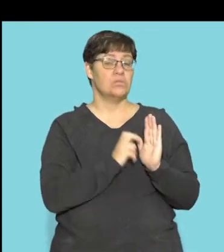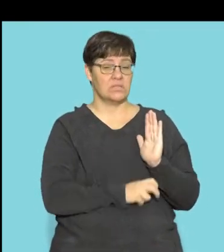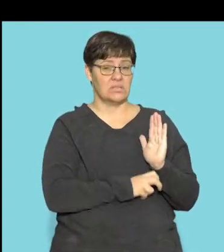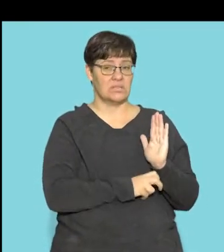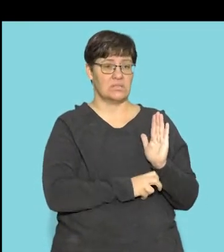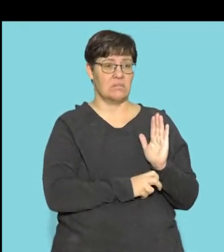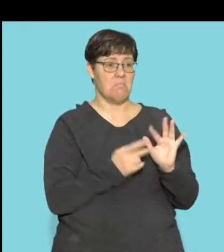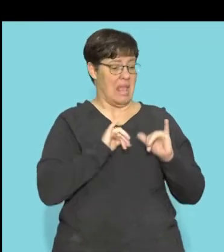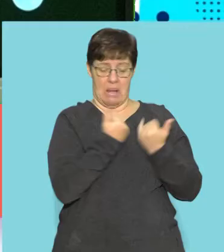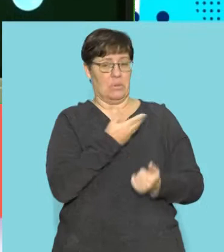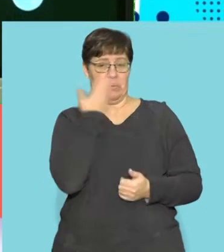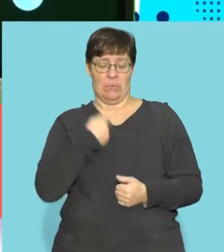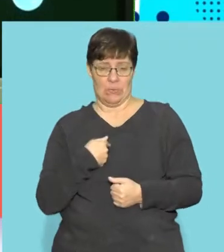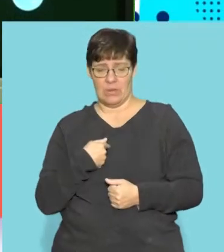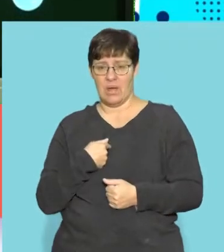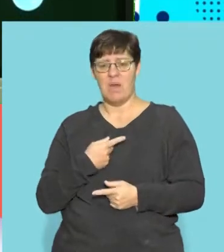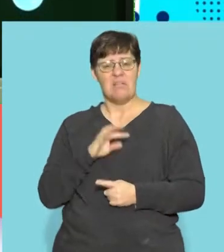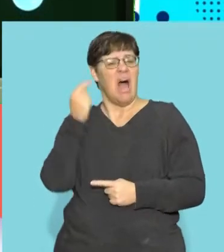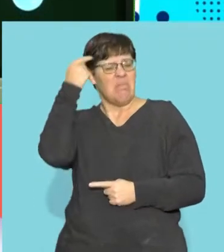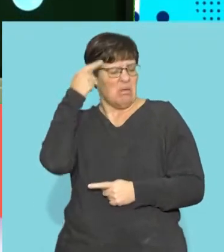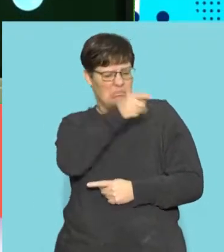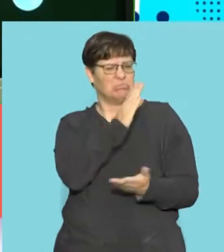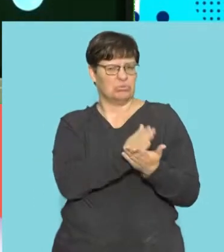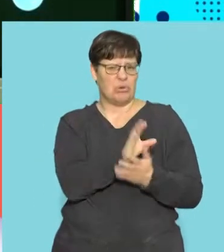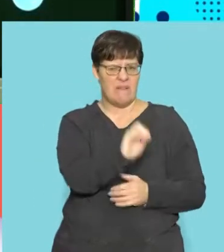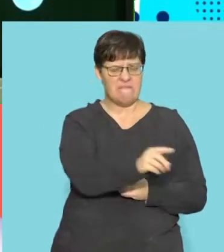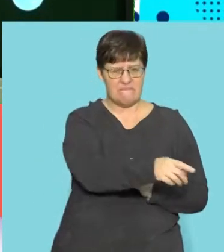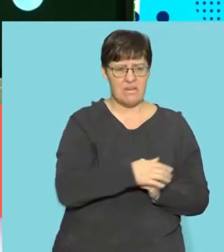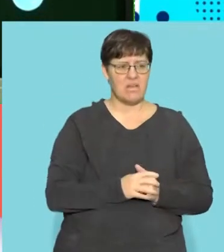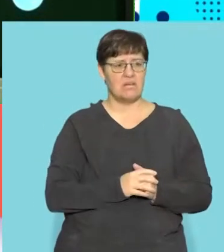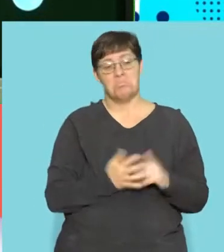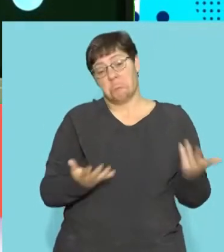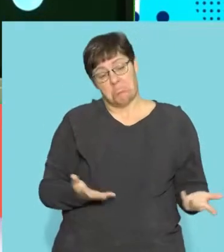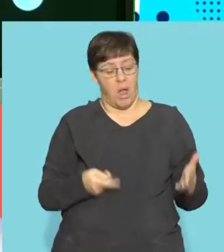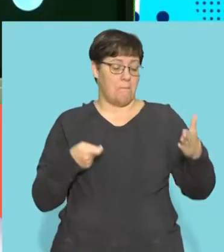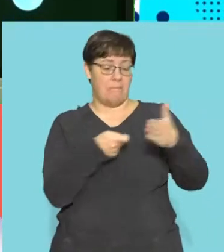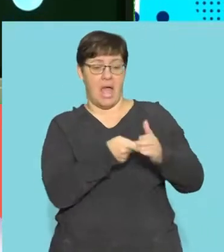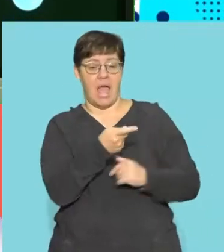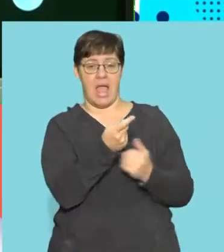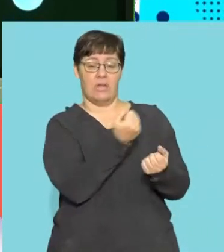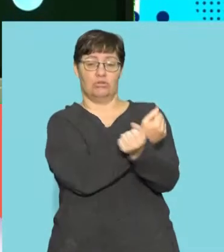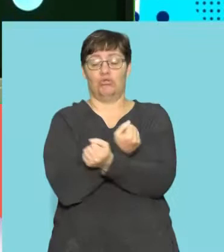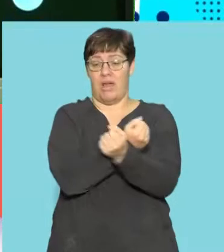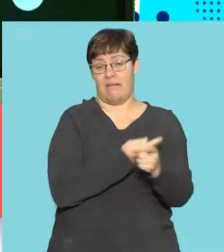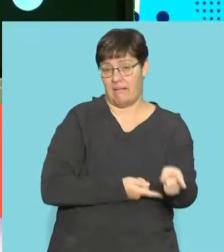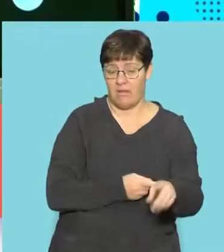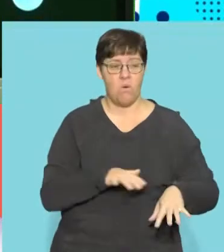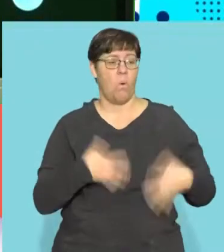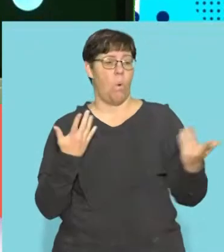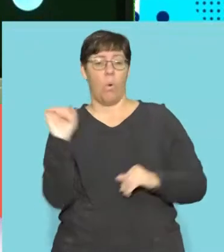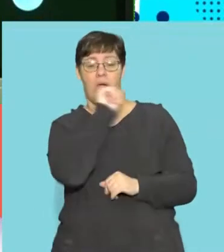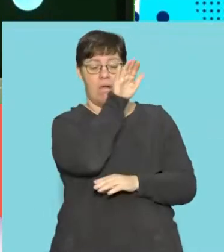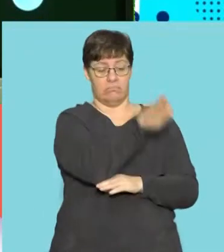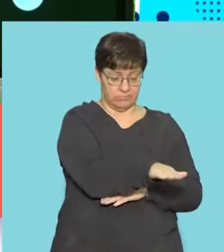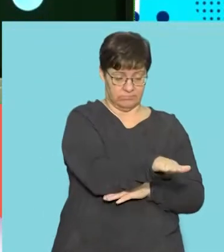I don't really have a company, but I'm sure this is what they think about, that if I buy this truck or I buy this